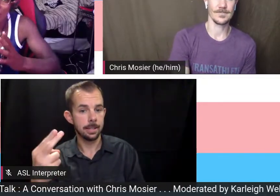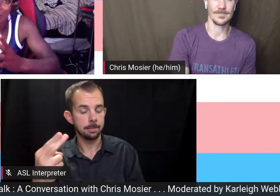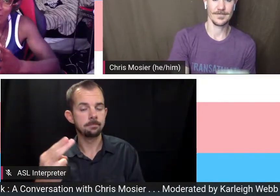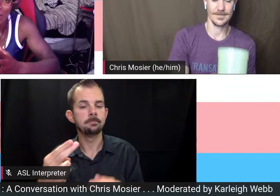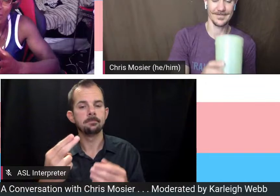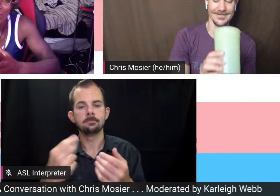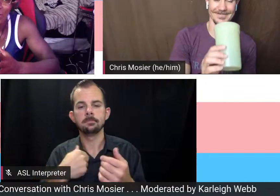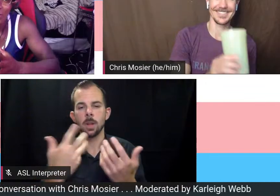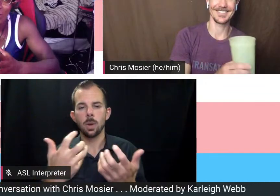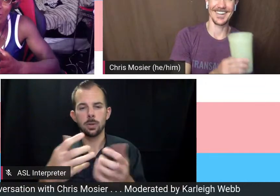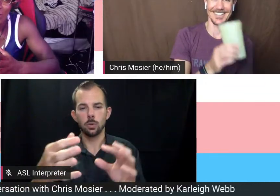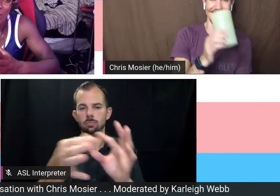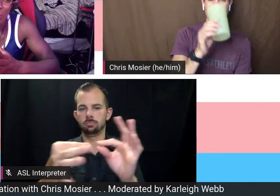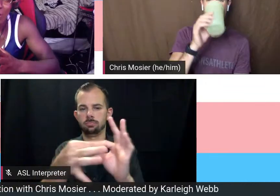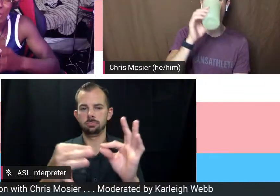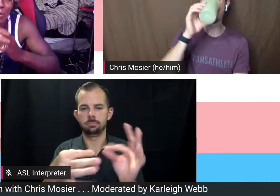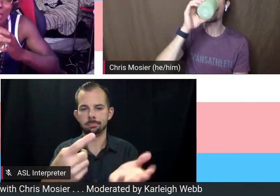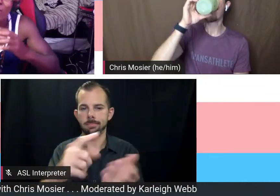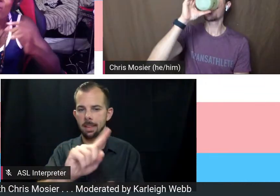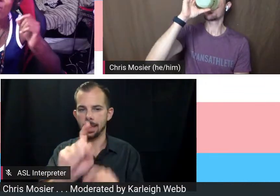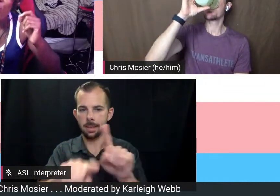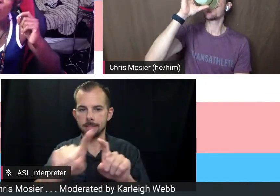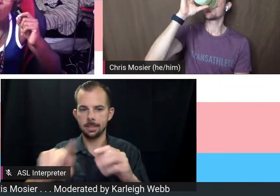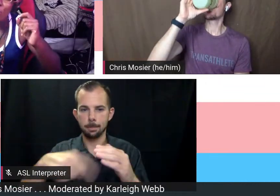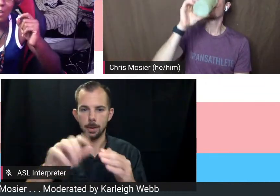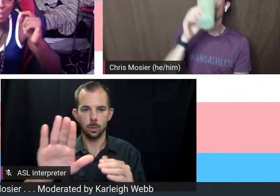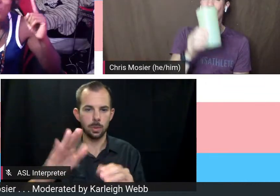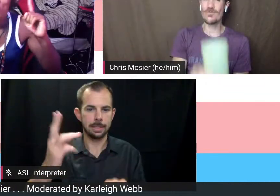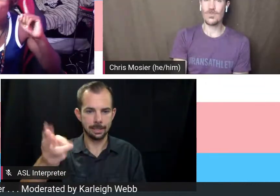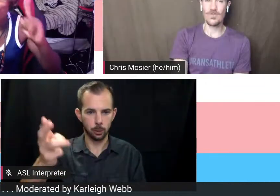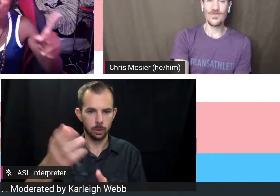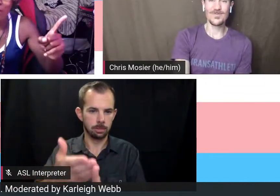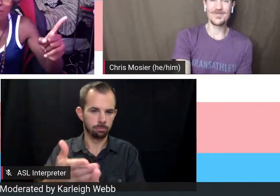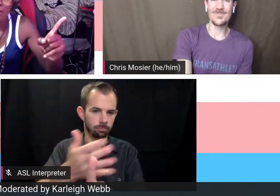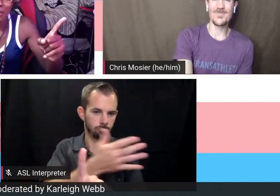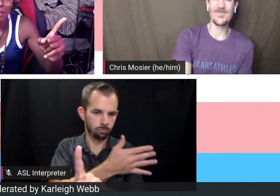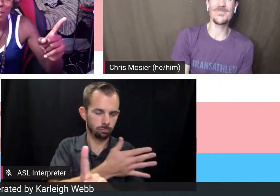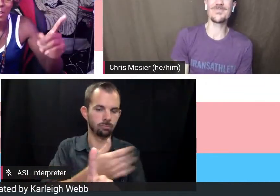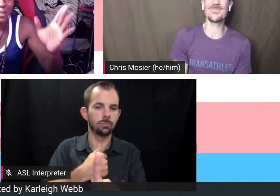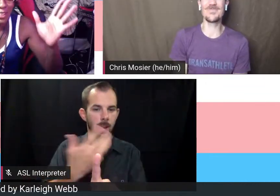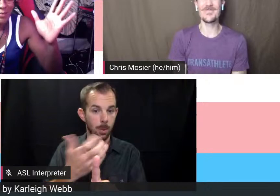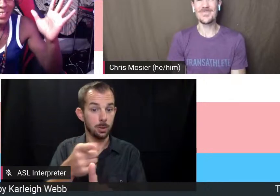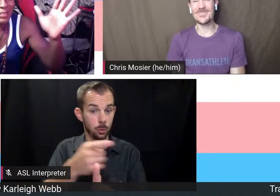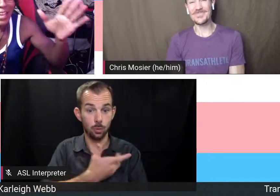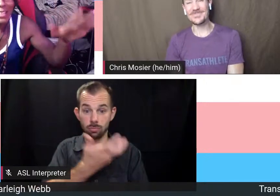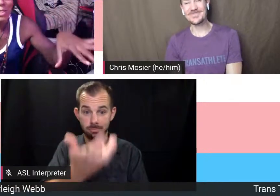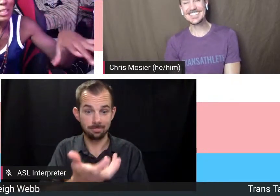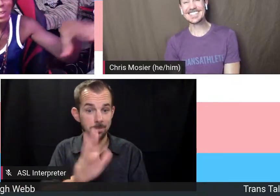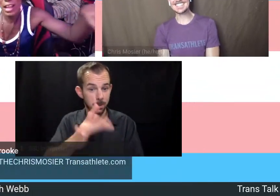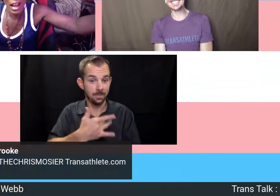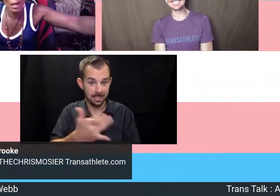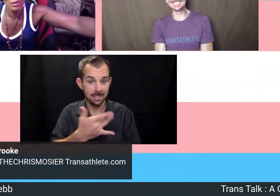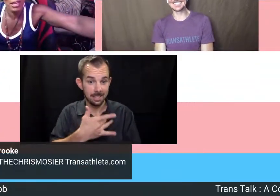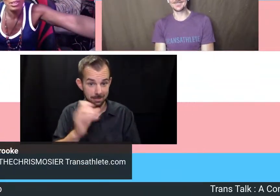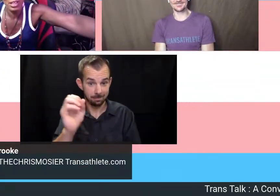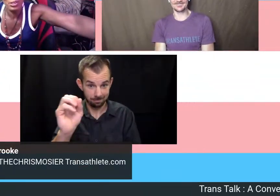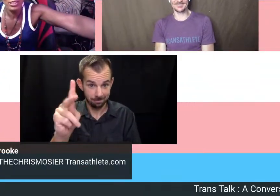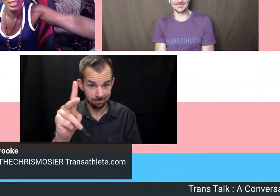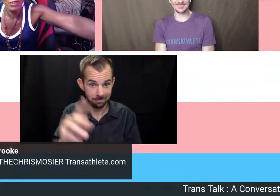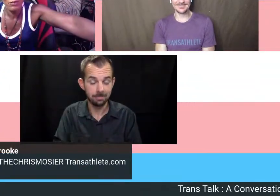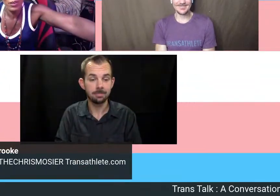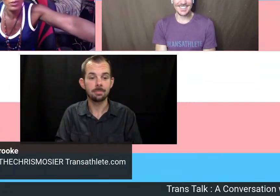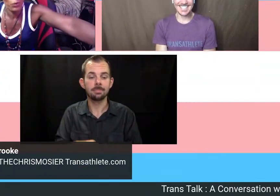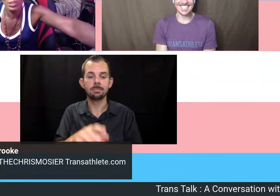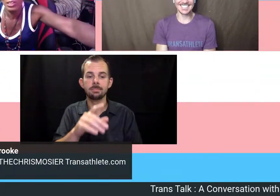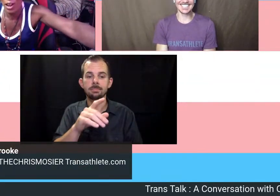and the feeling of this. All right. When you went, no, this is a good one because we had to touch on